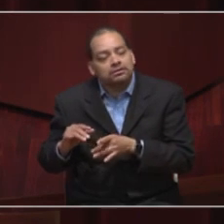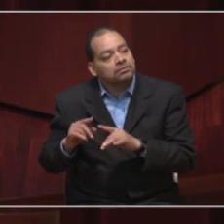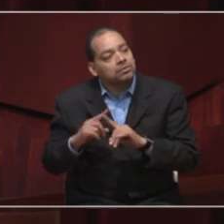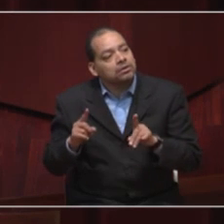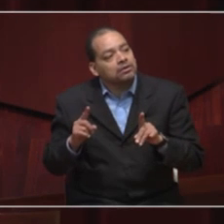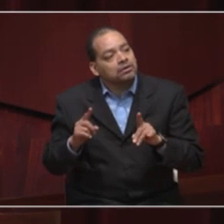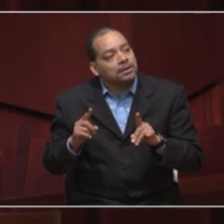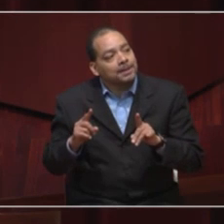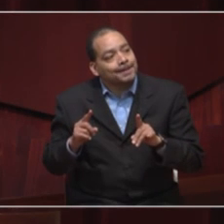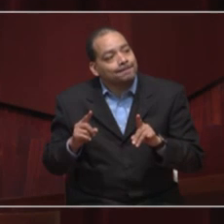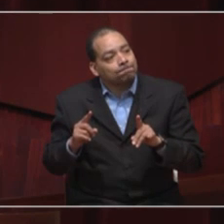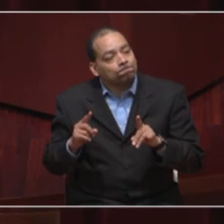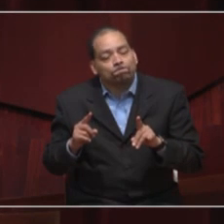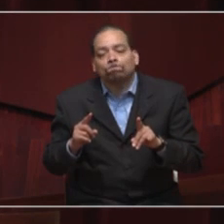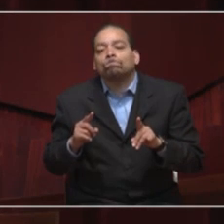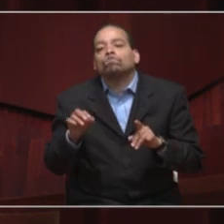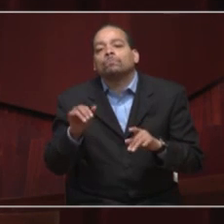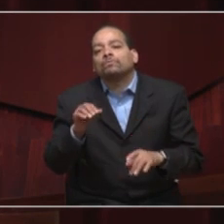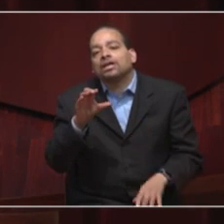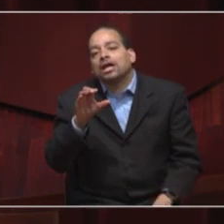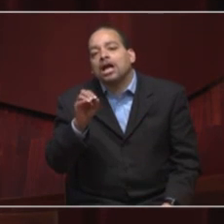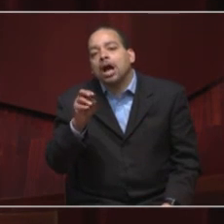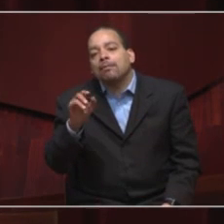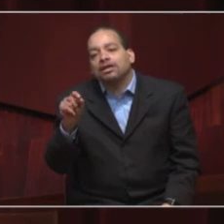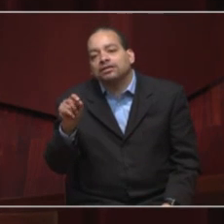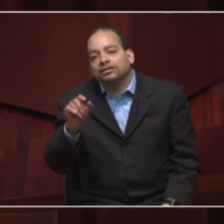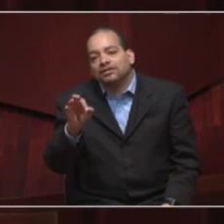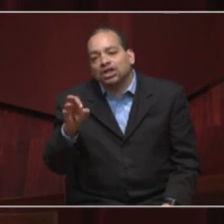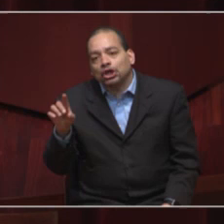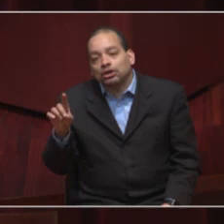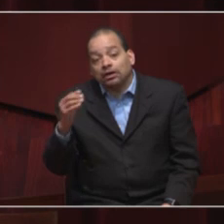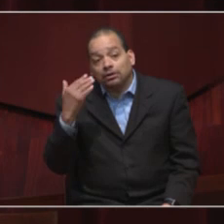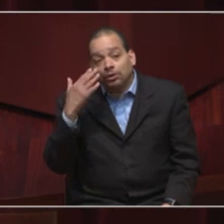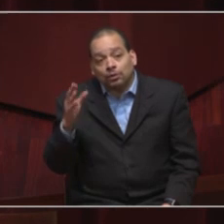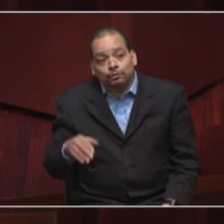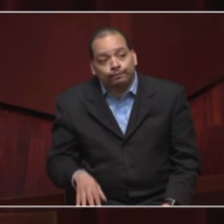was not. Oh, the comments field, Yeah, right. it was Don't know. searchable before.